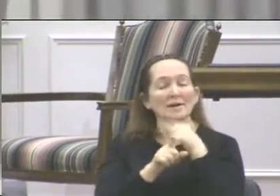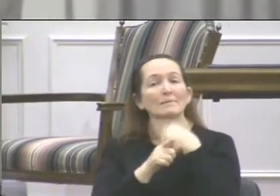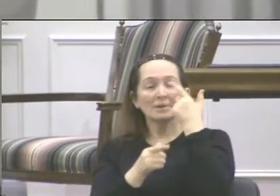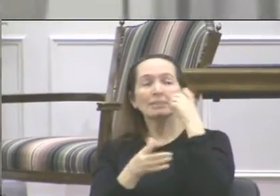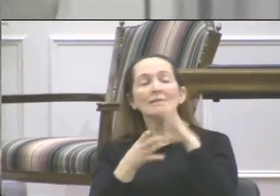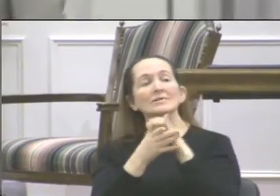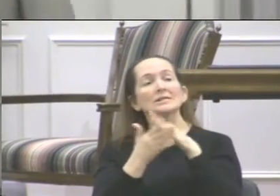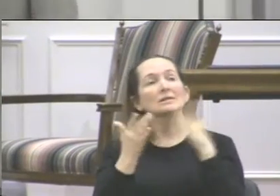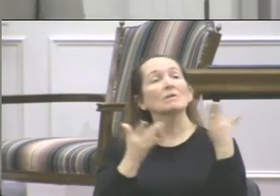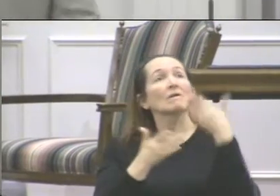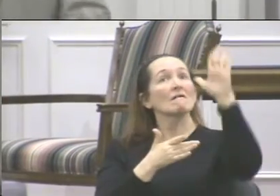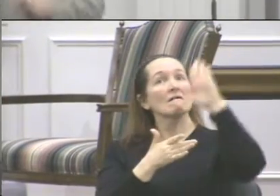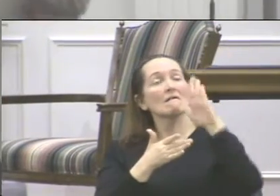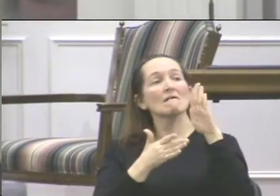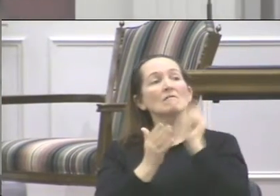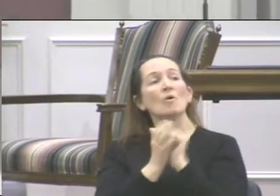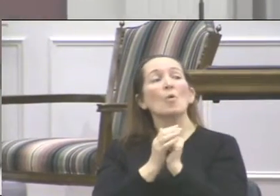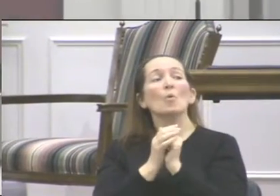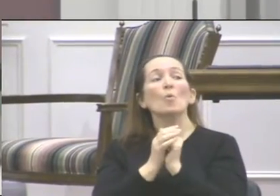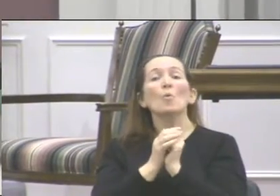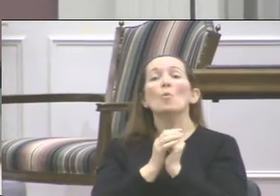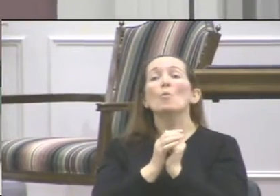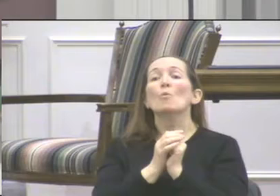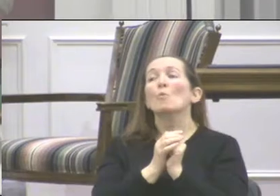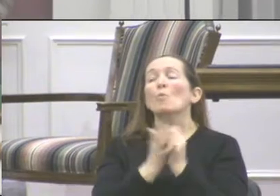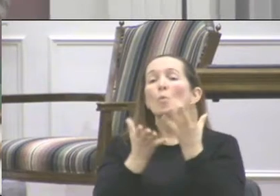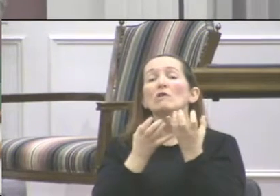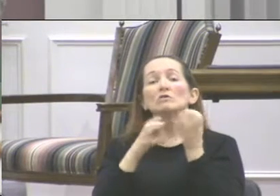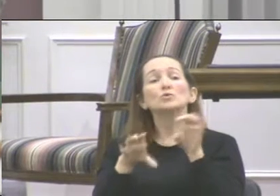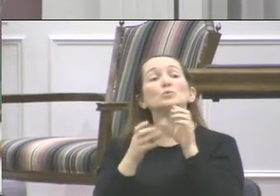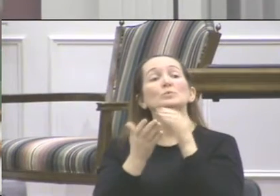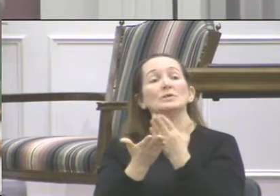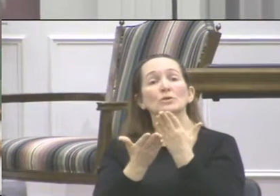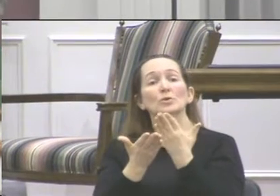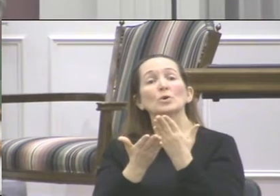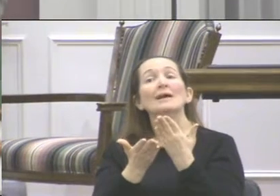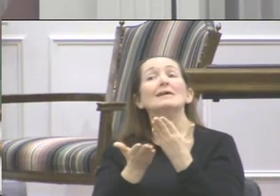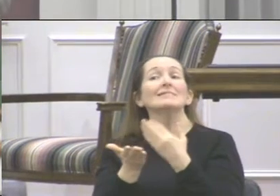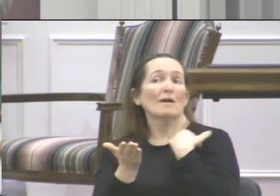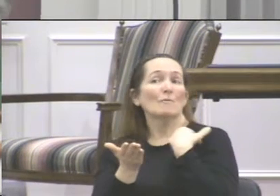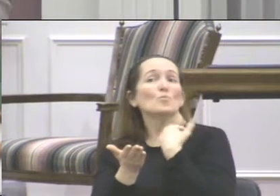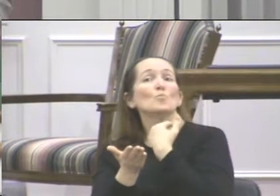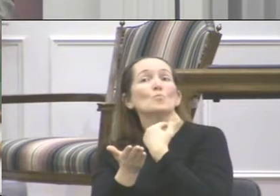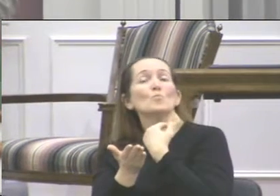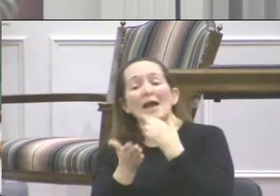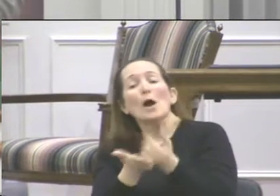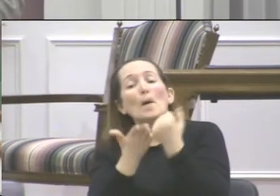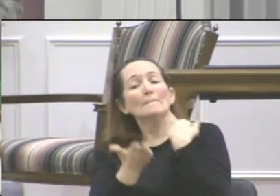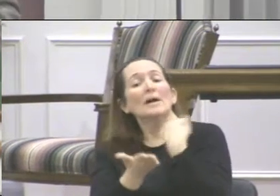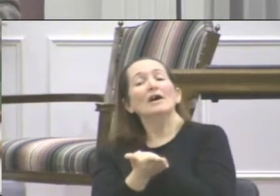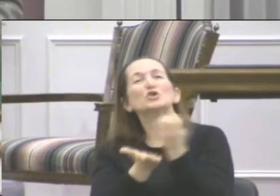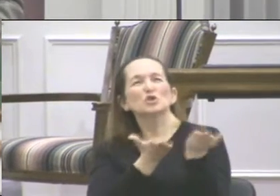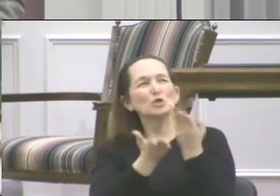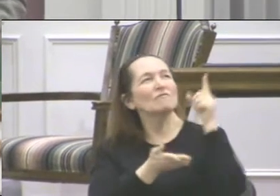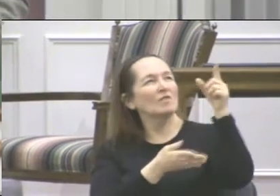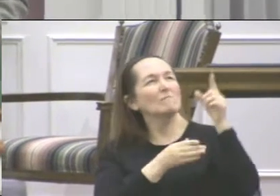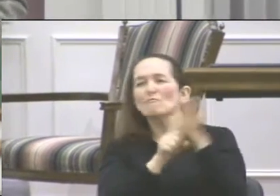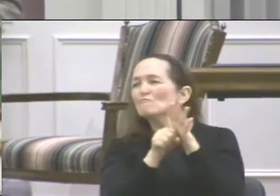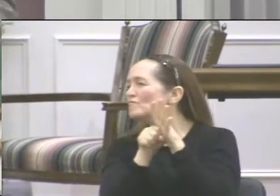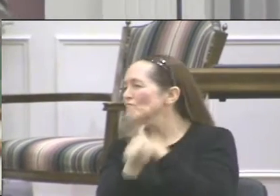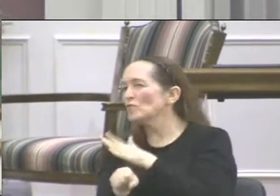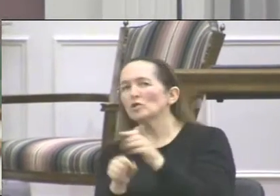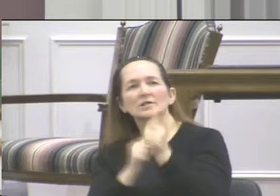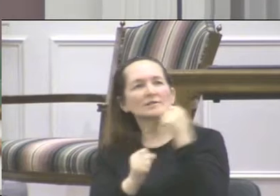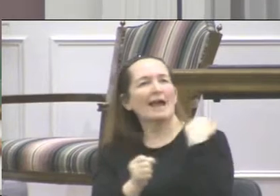But I believe it's something that God wants to do here so that we serve Him fullness of